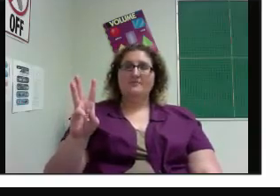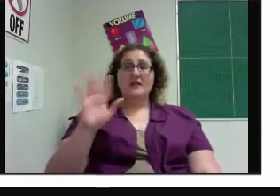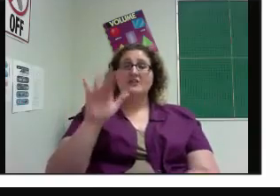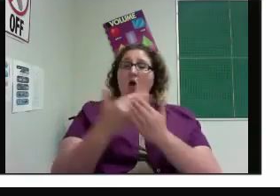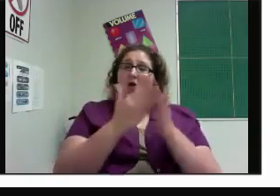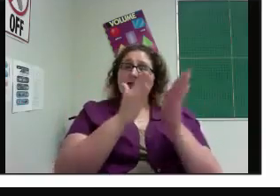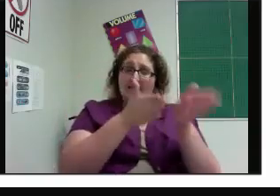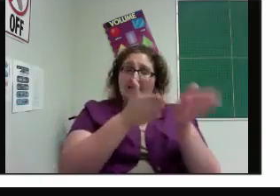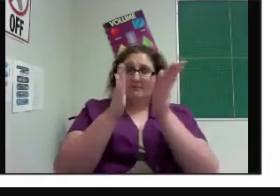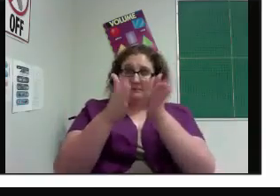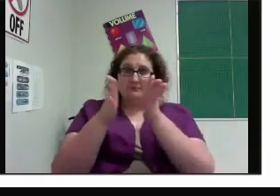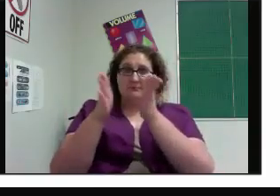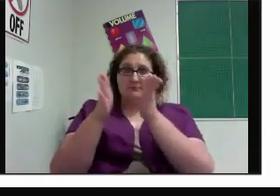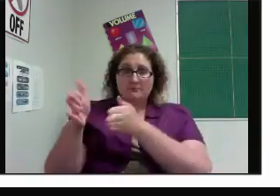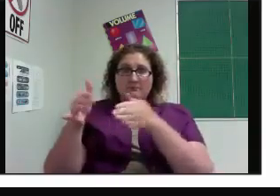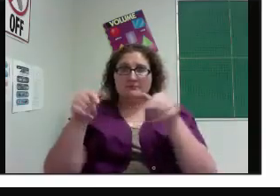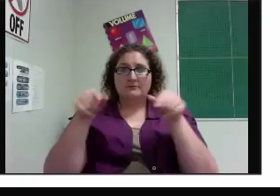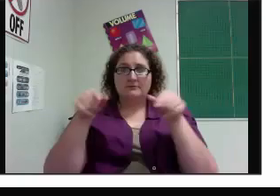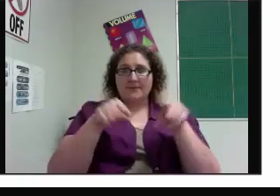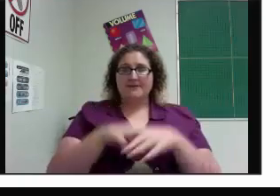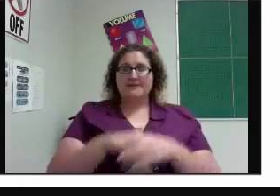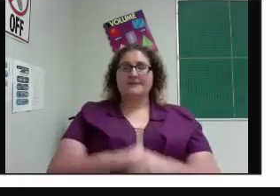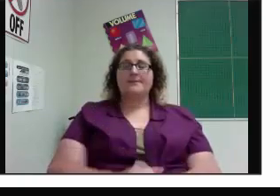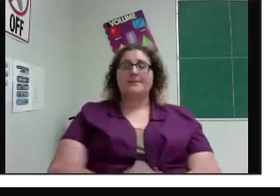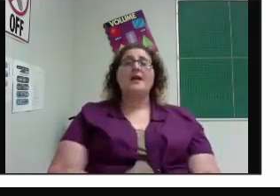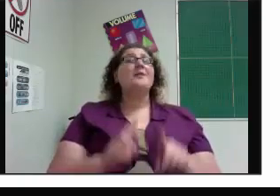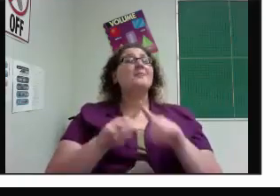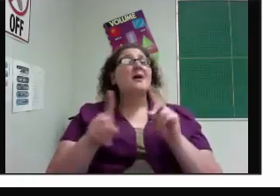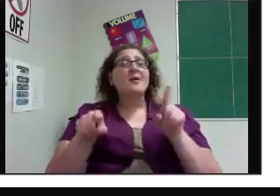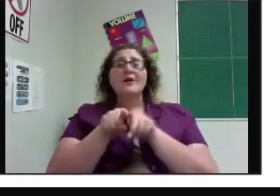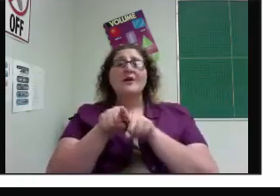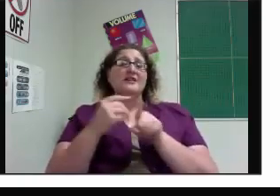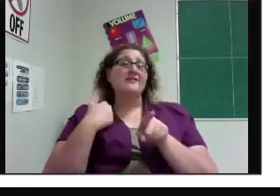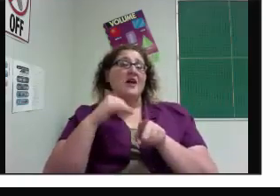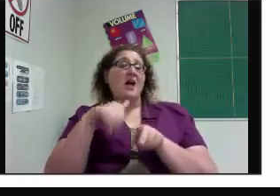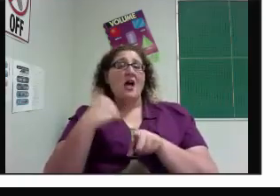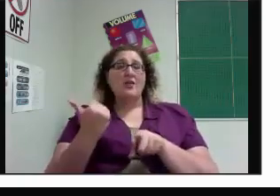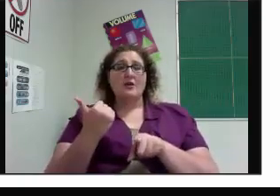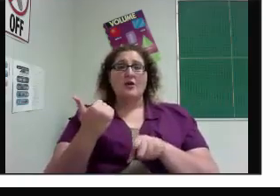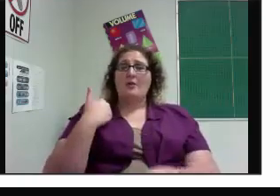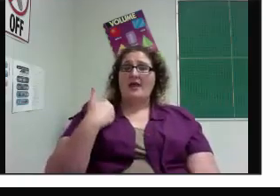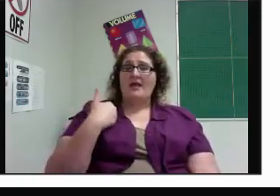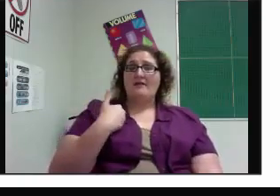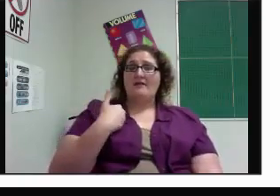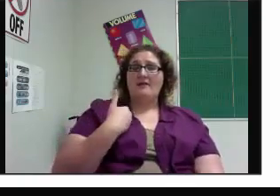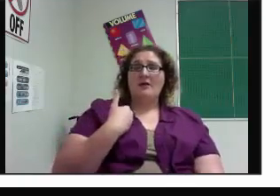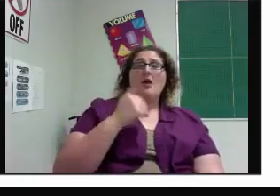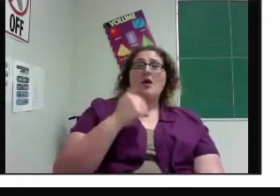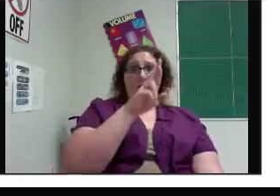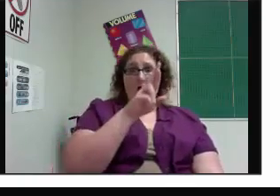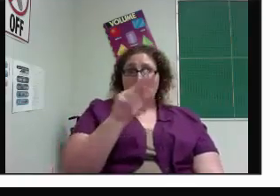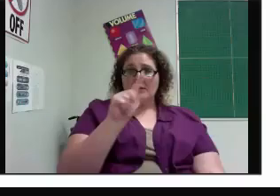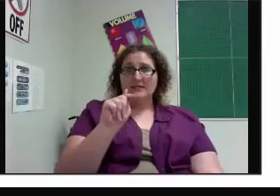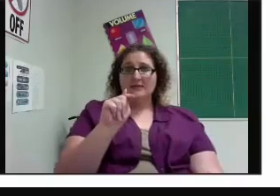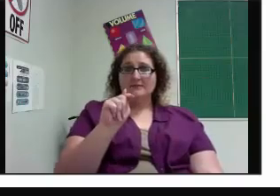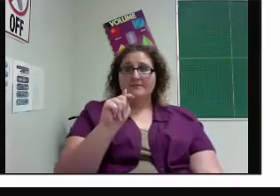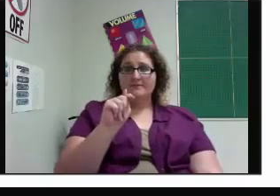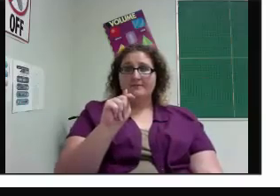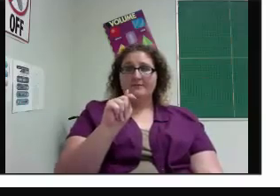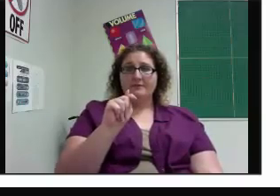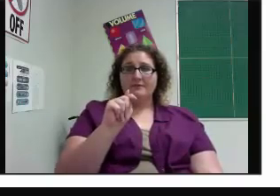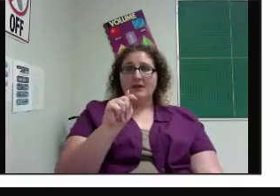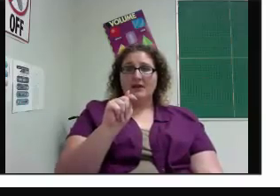ST, and TW. Those are all segments of this line. But we